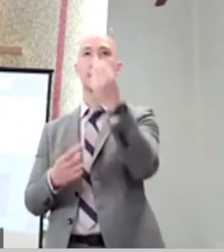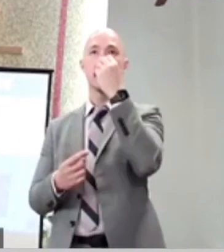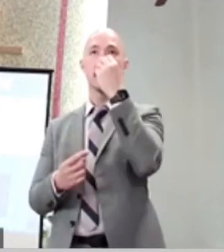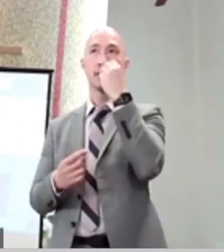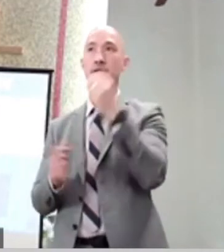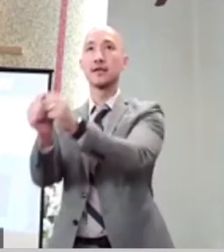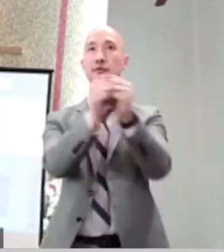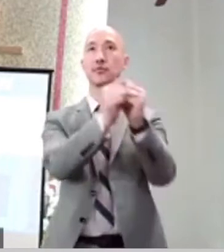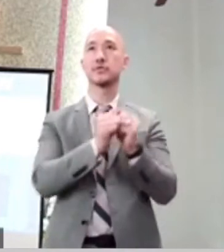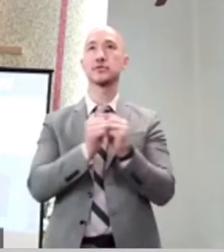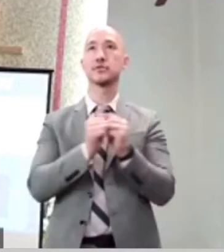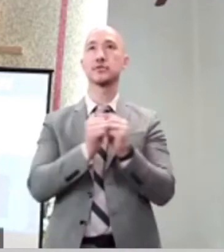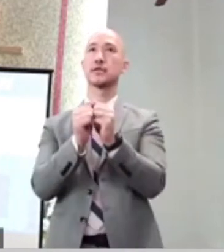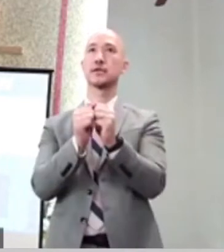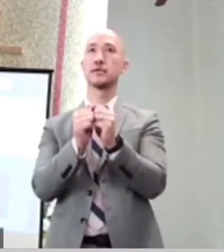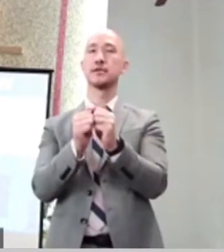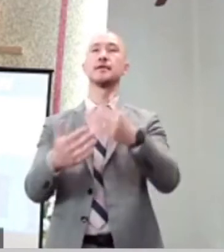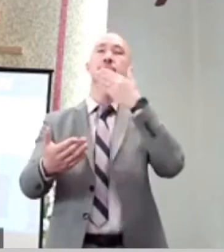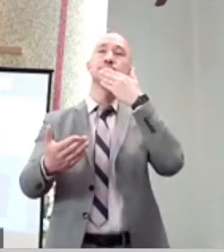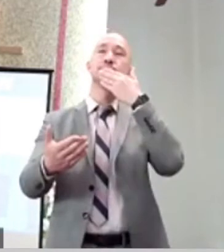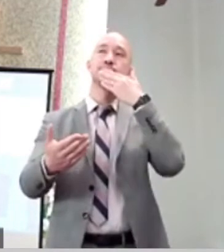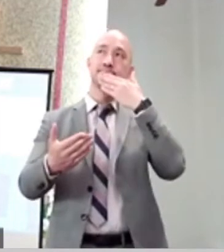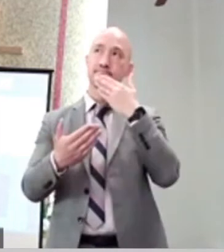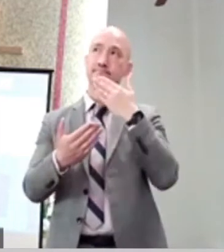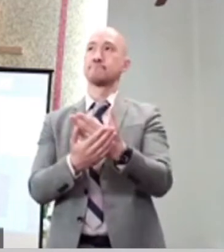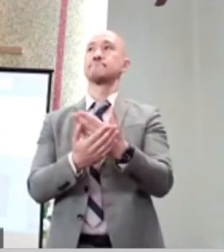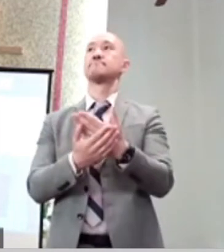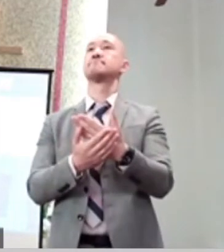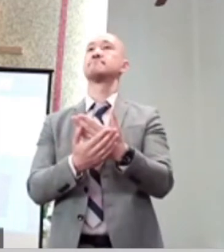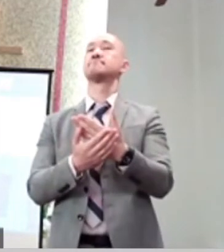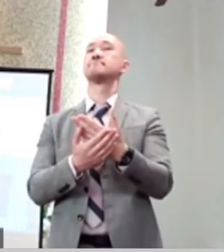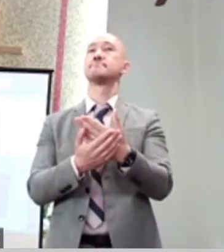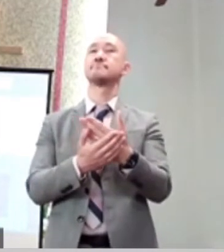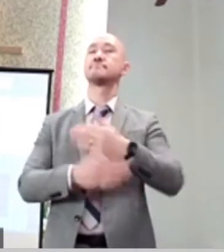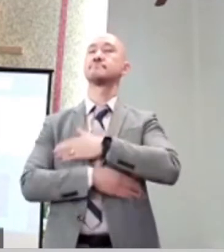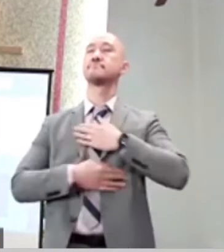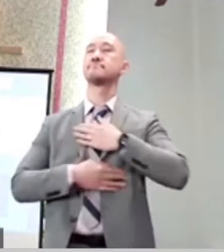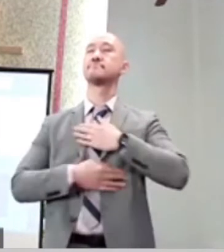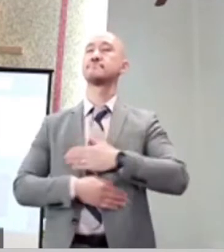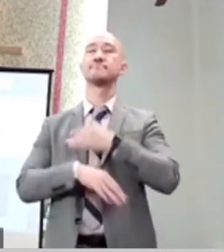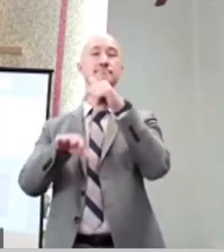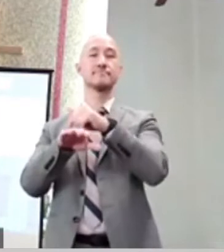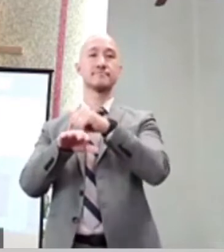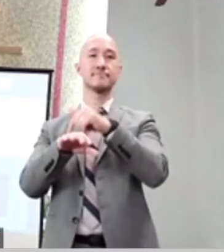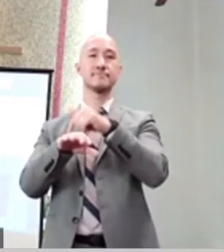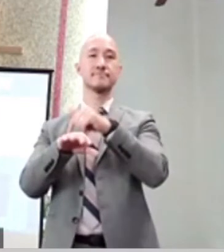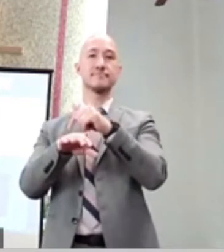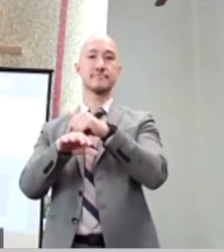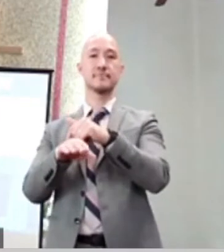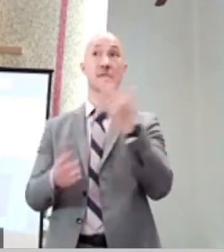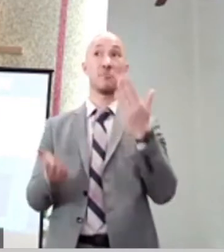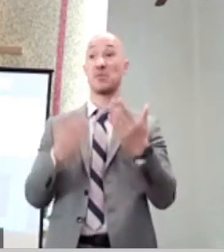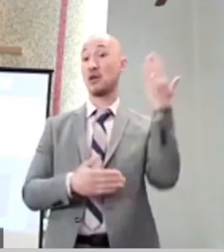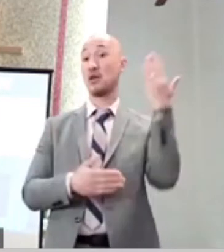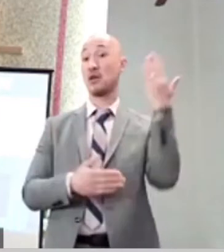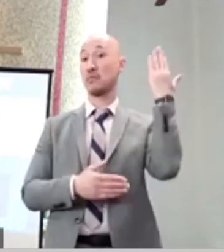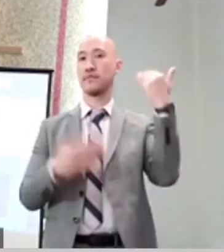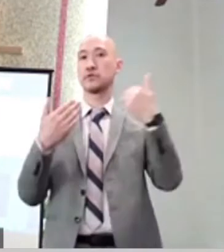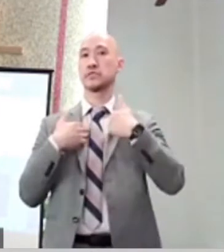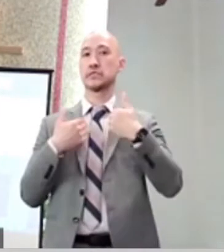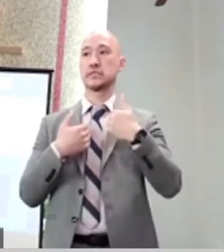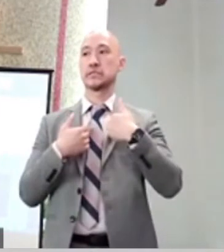to eat with somebody, it's like there's something, a burden lifted off. You know, it's like a person becomes more willing to listen,